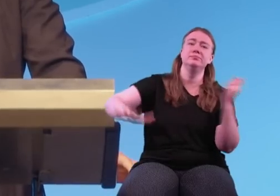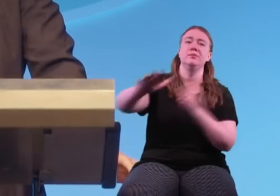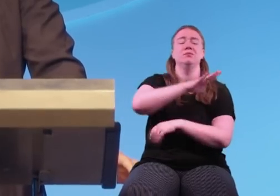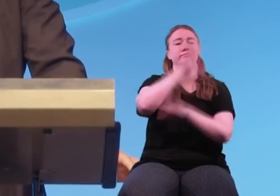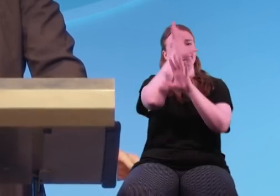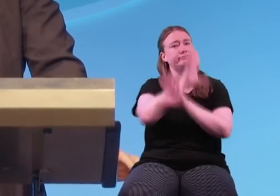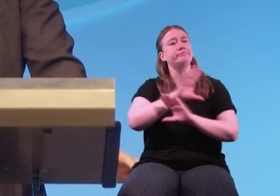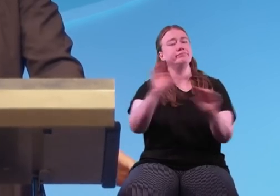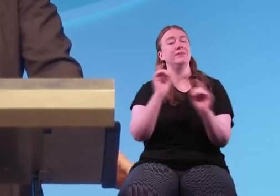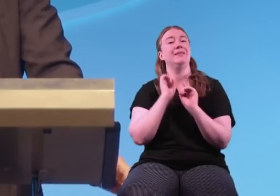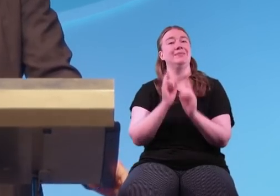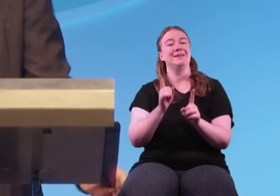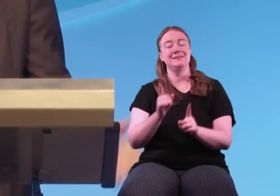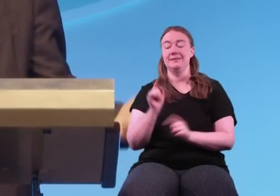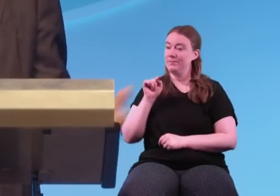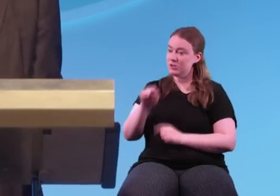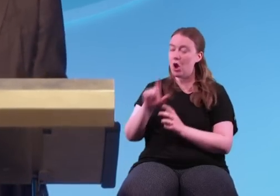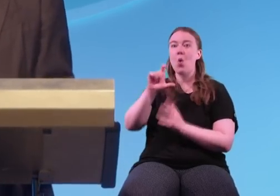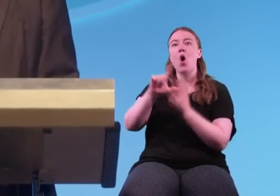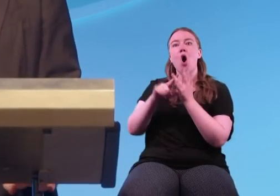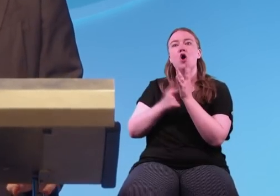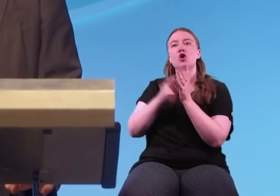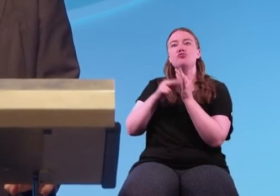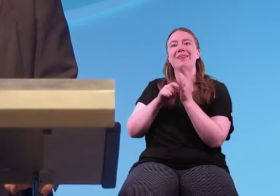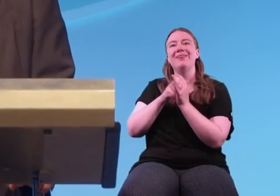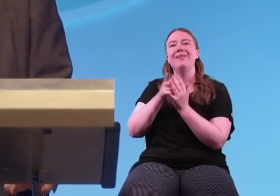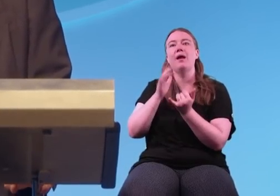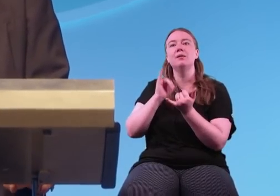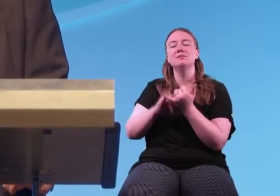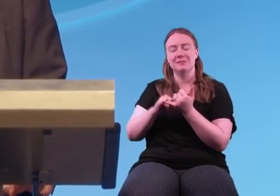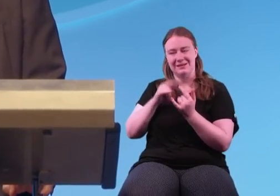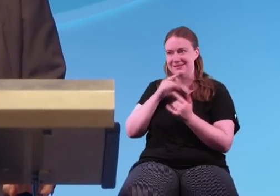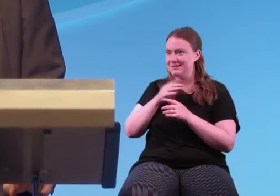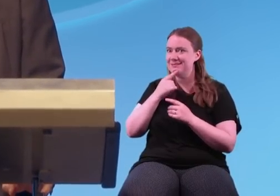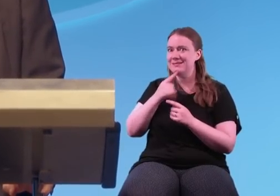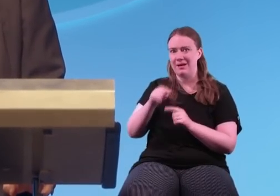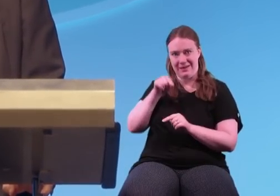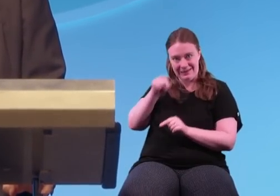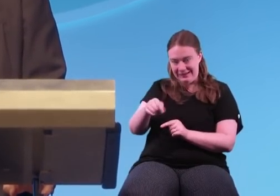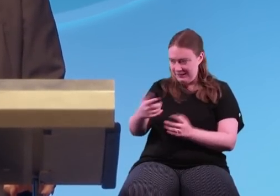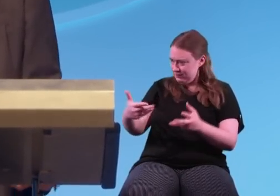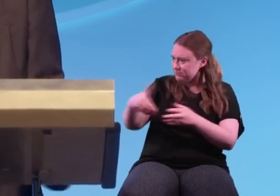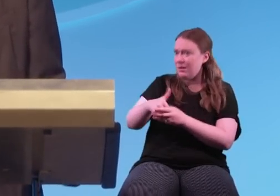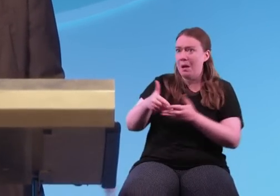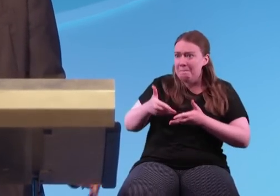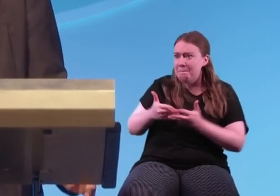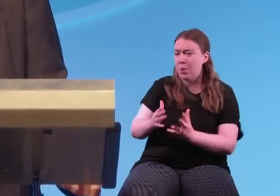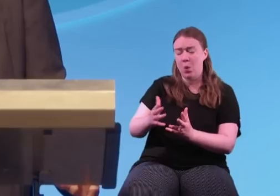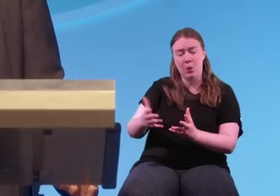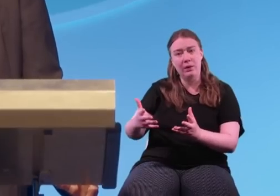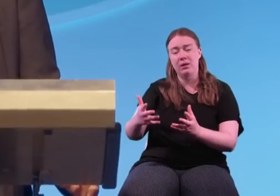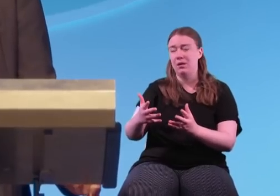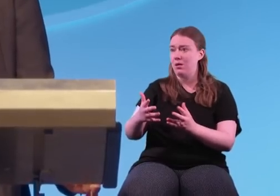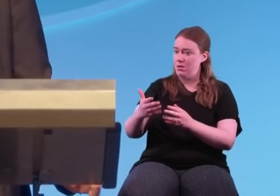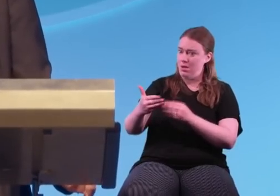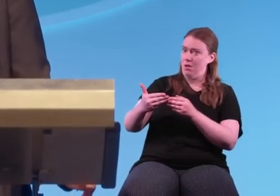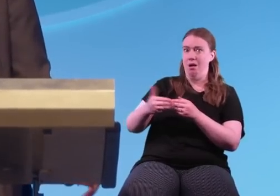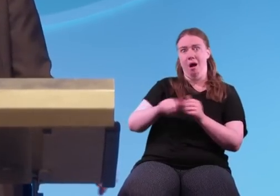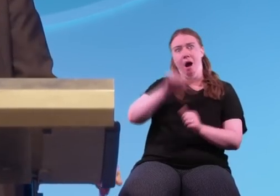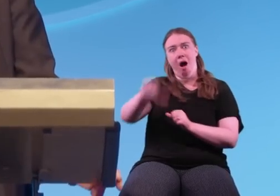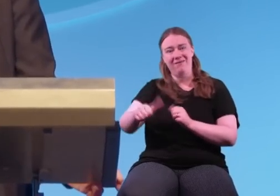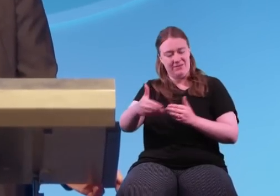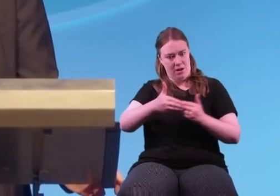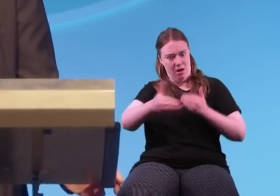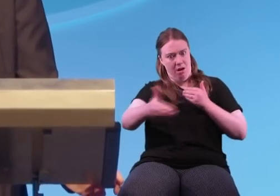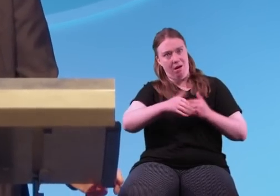is now as one untimely born and added to the group. And so it is that the church would have